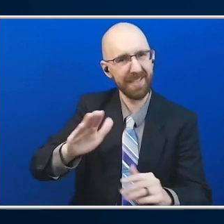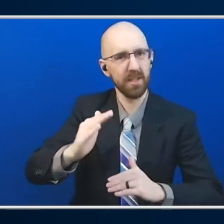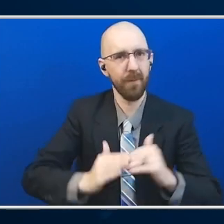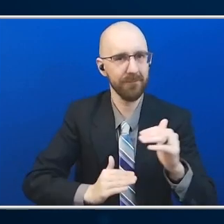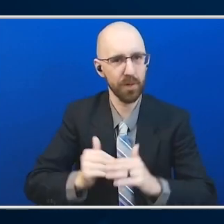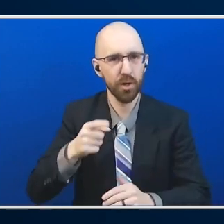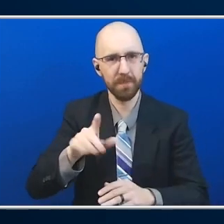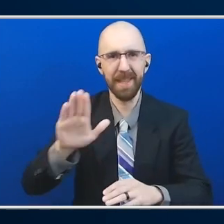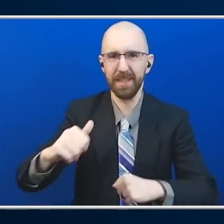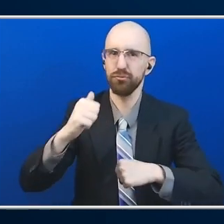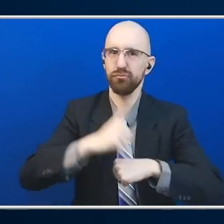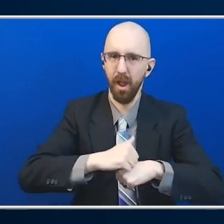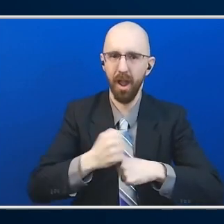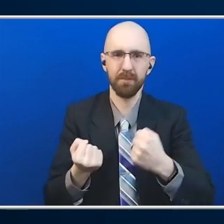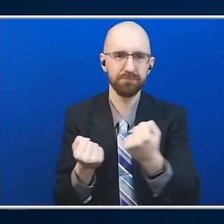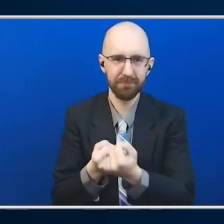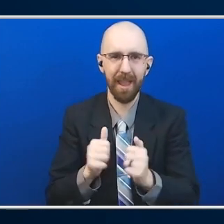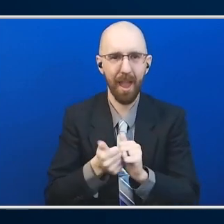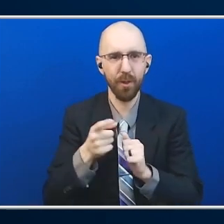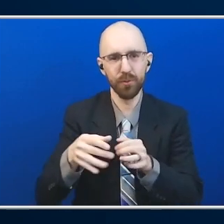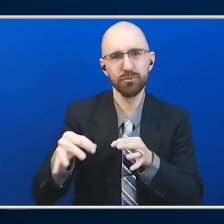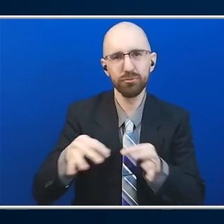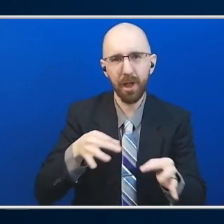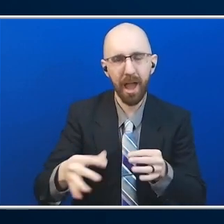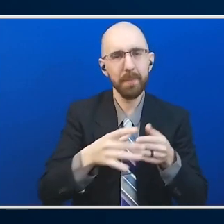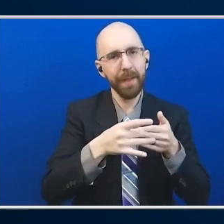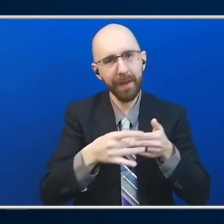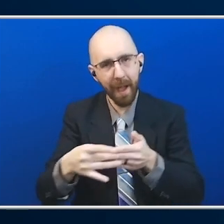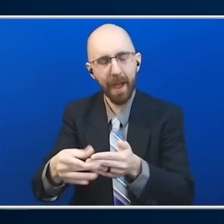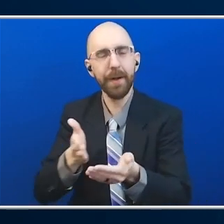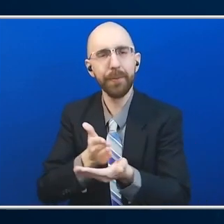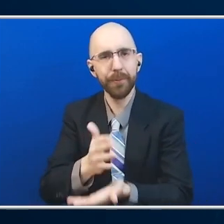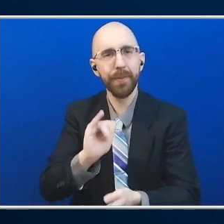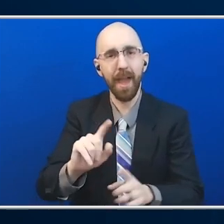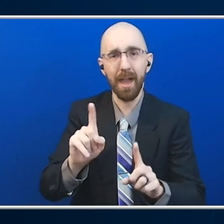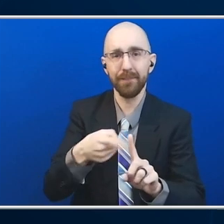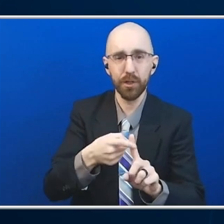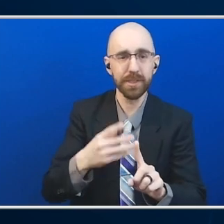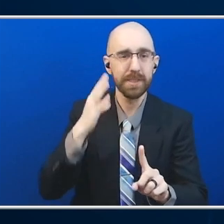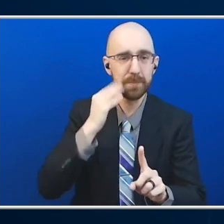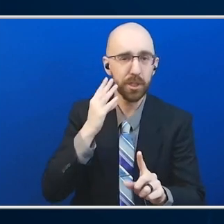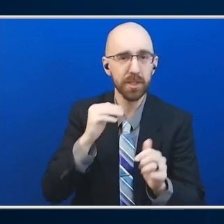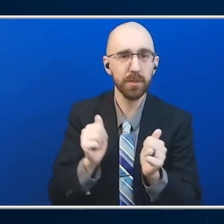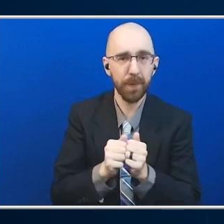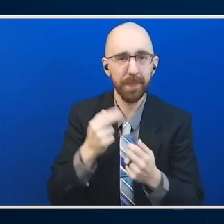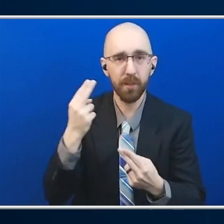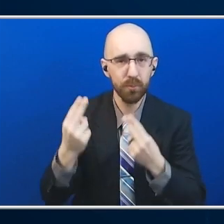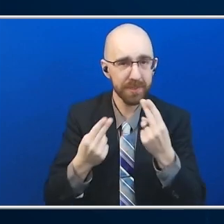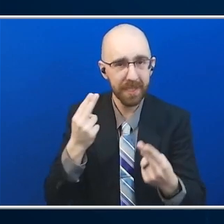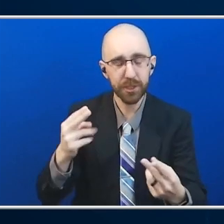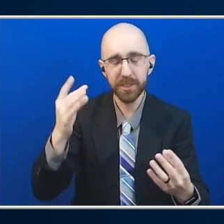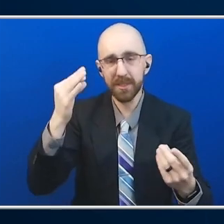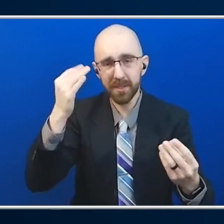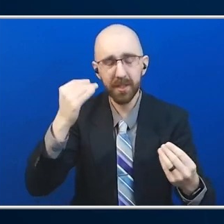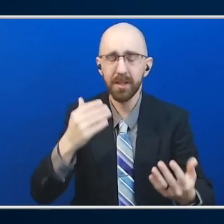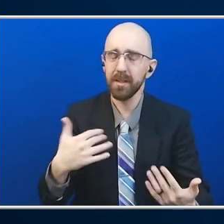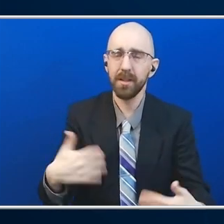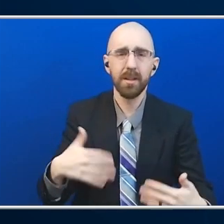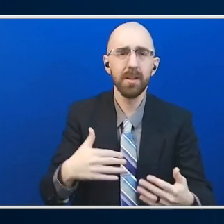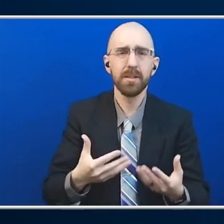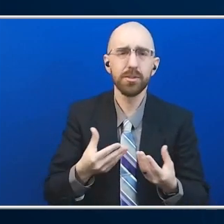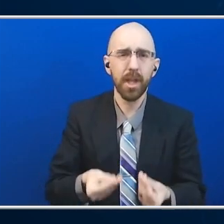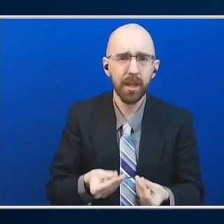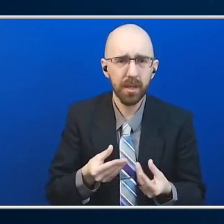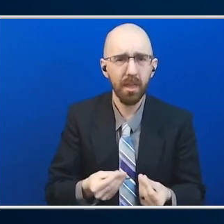way you describe guiding him through that first experience with hallucinations is so gentle and so